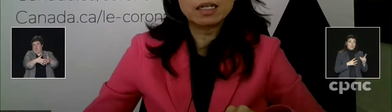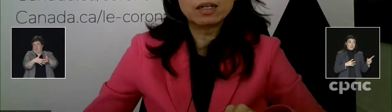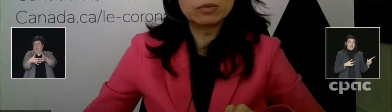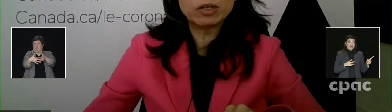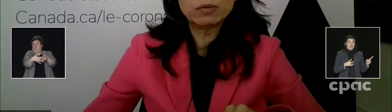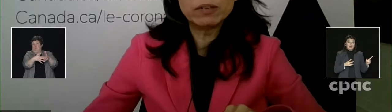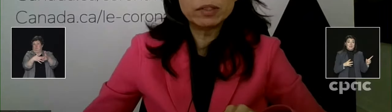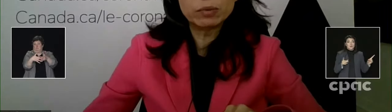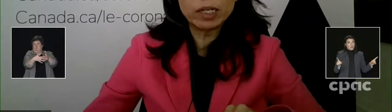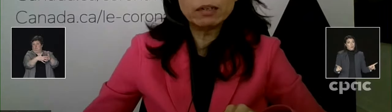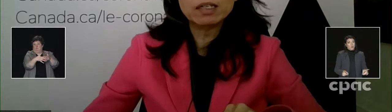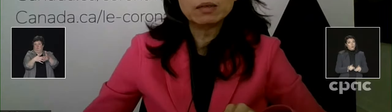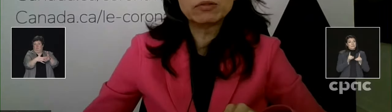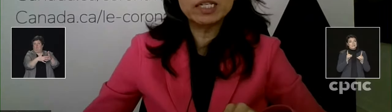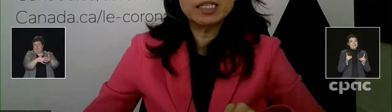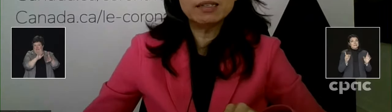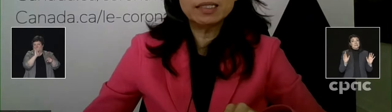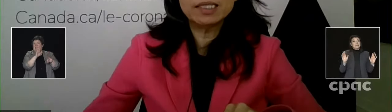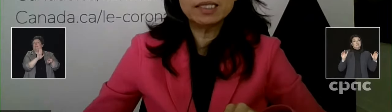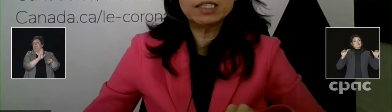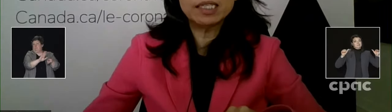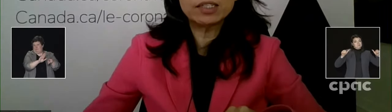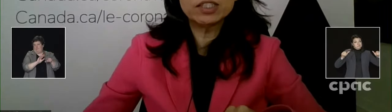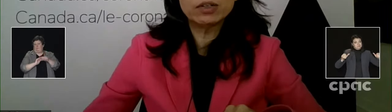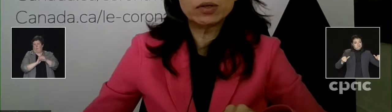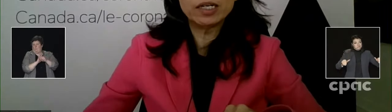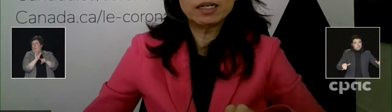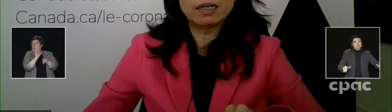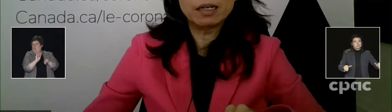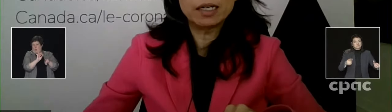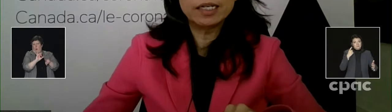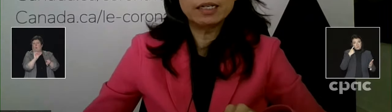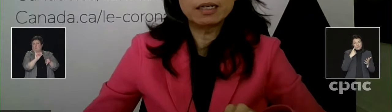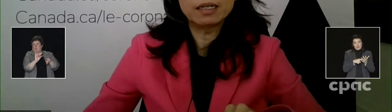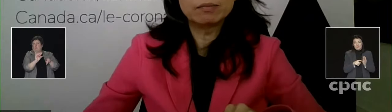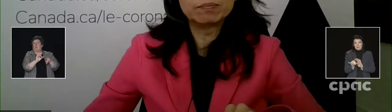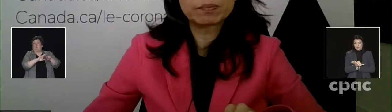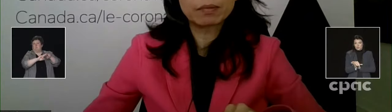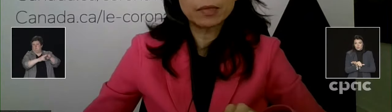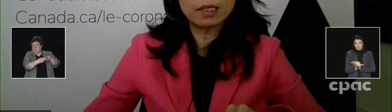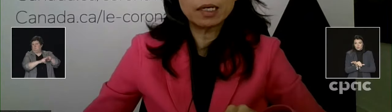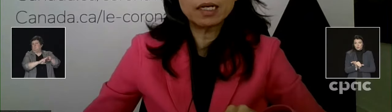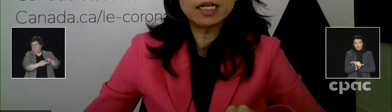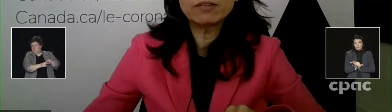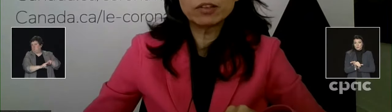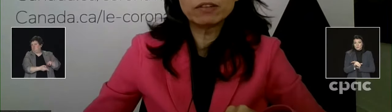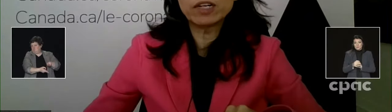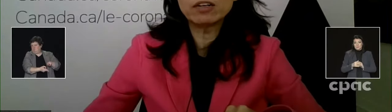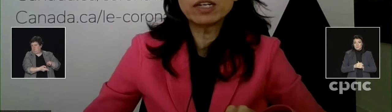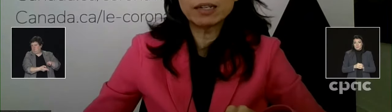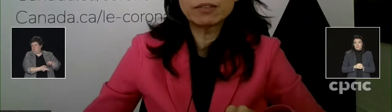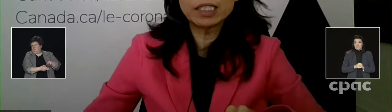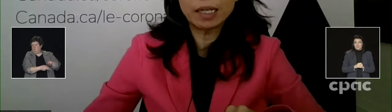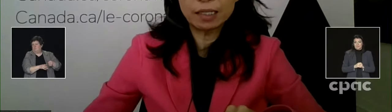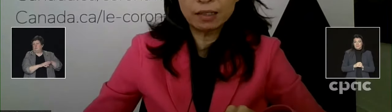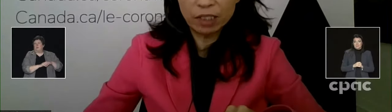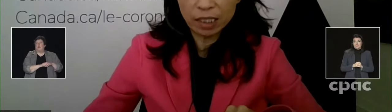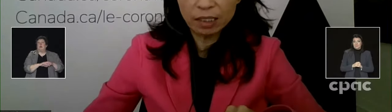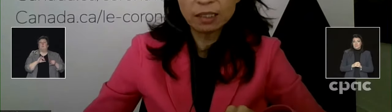their Omicron wave as well. But right now, there is actually quite a high level of